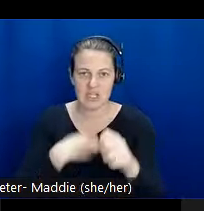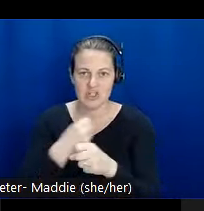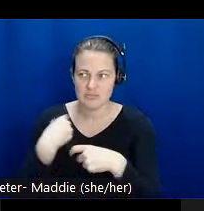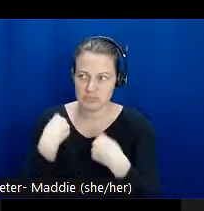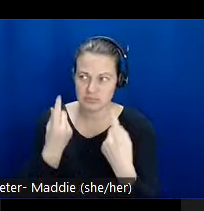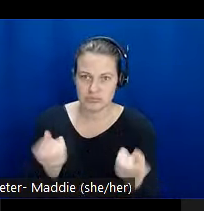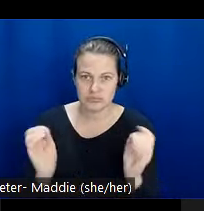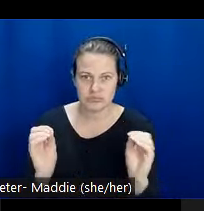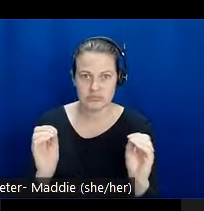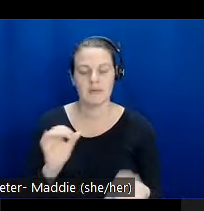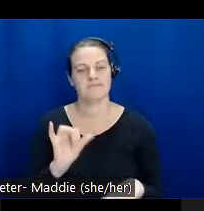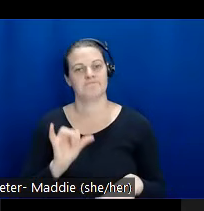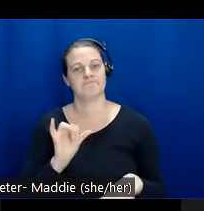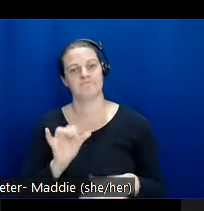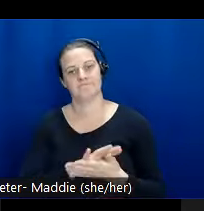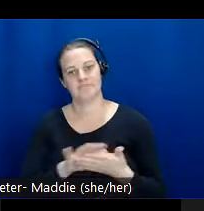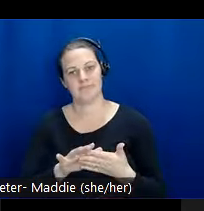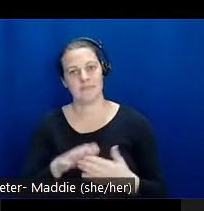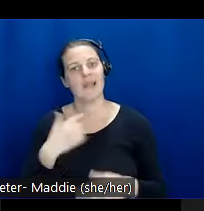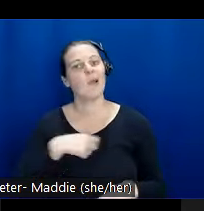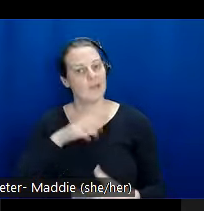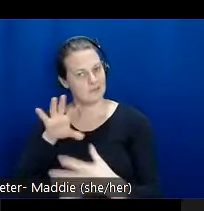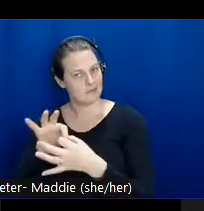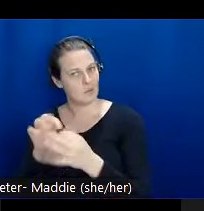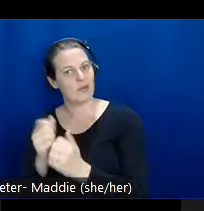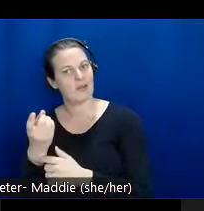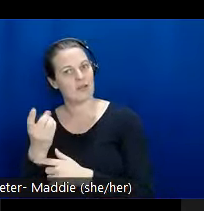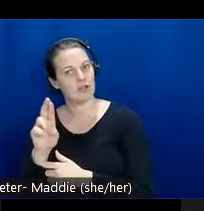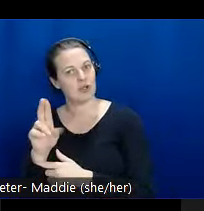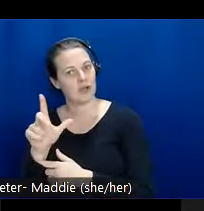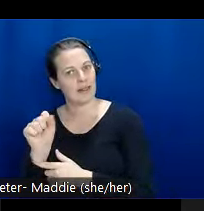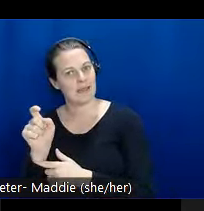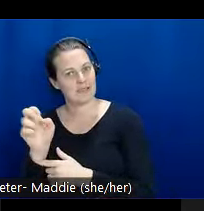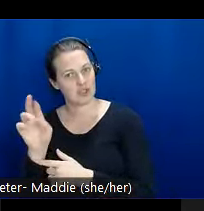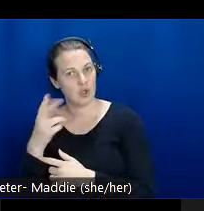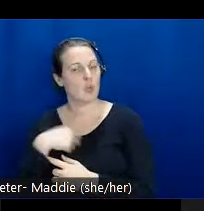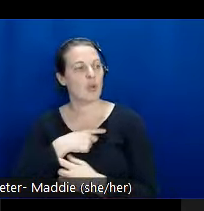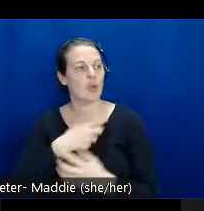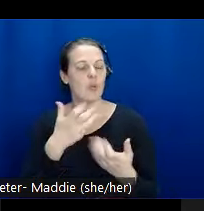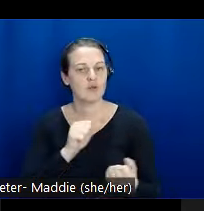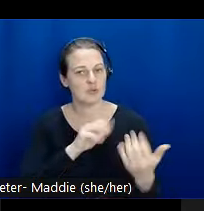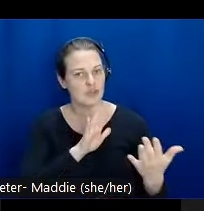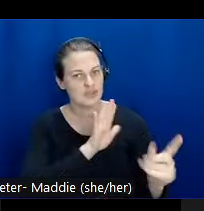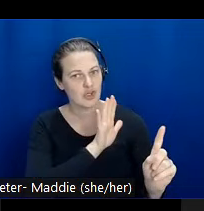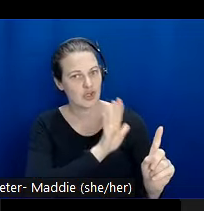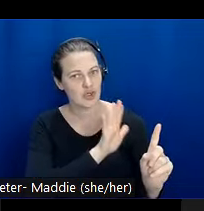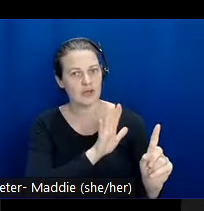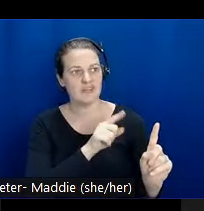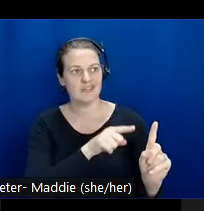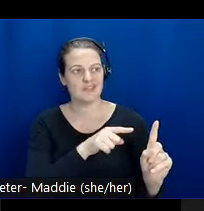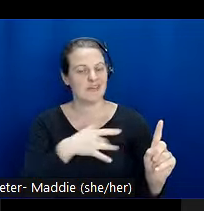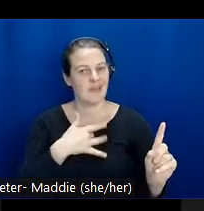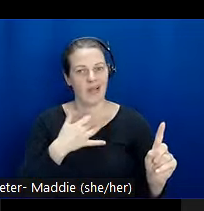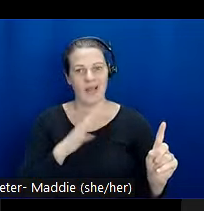did establish with Dr. Lester, and that is because we did want to address the fact that she was upset about losing